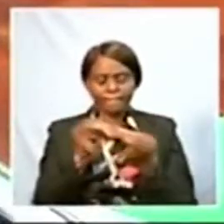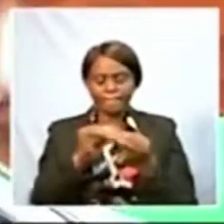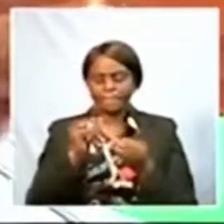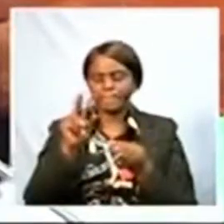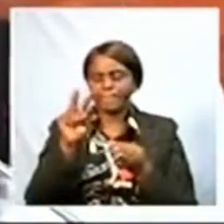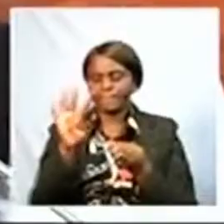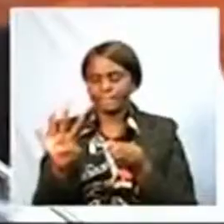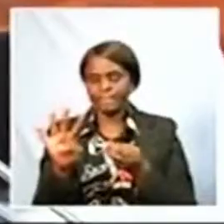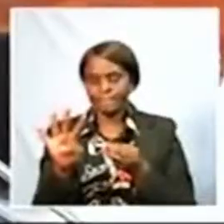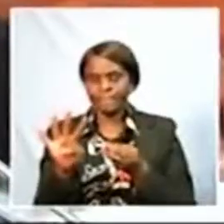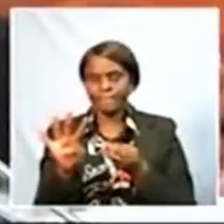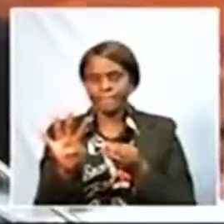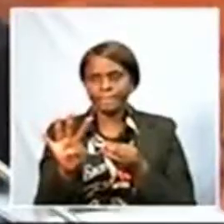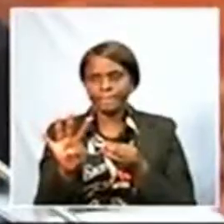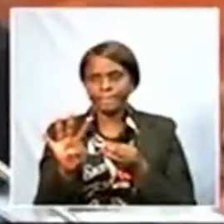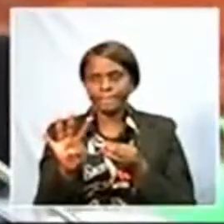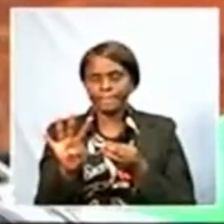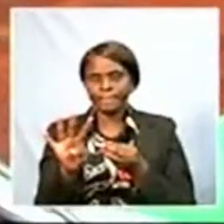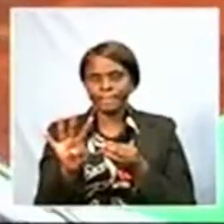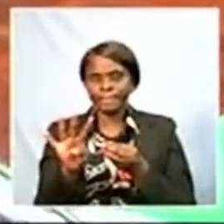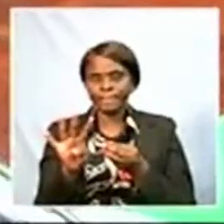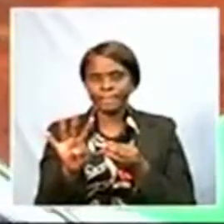24.